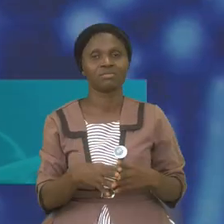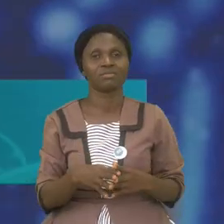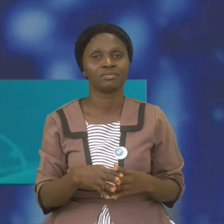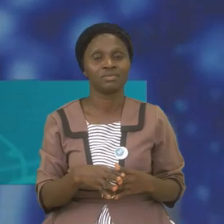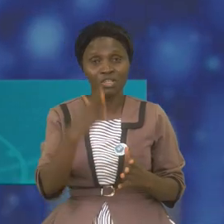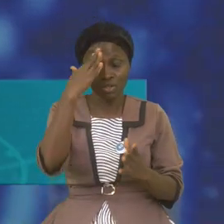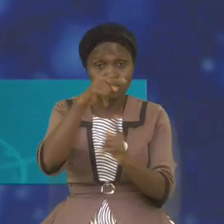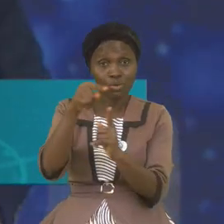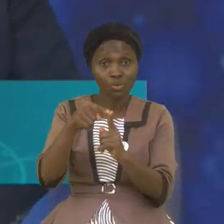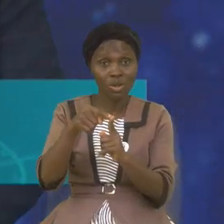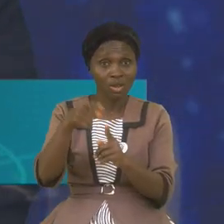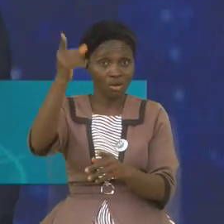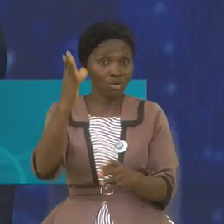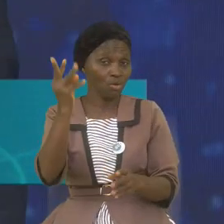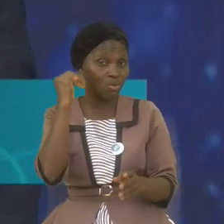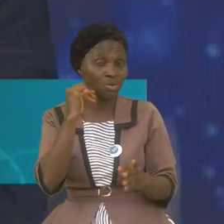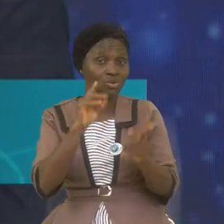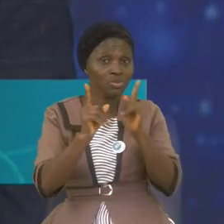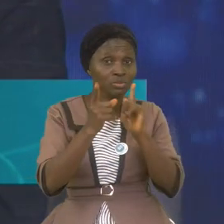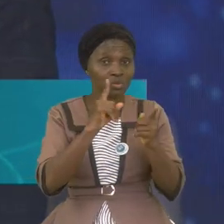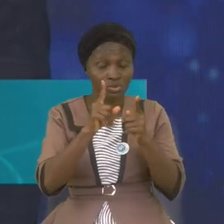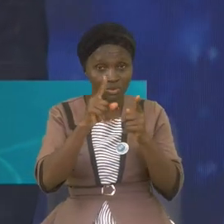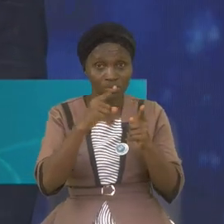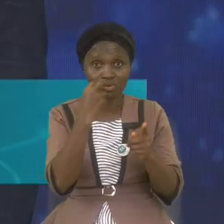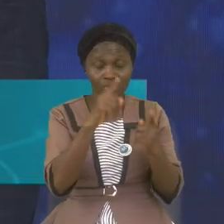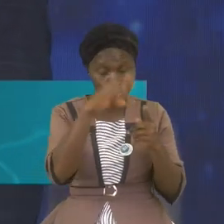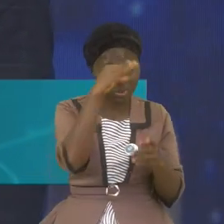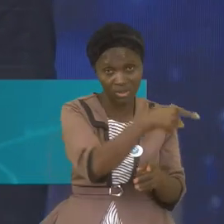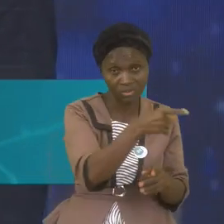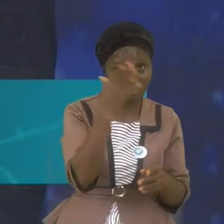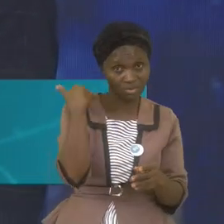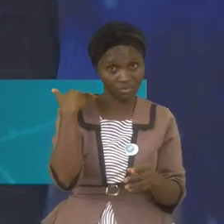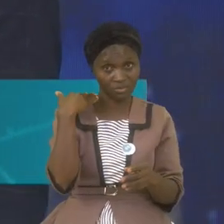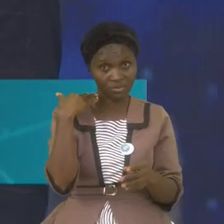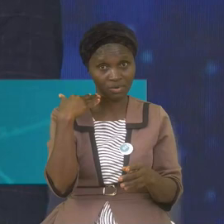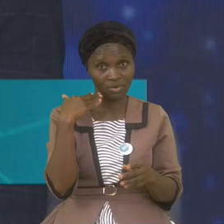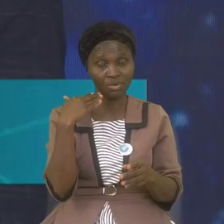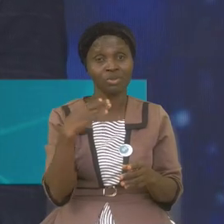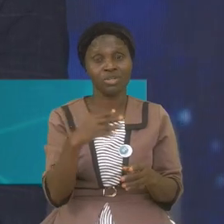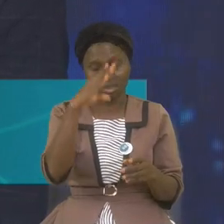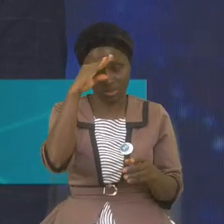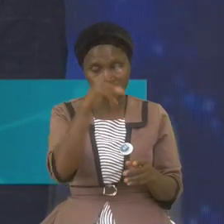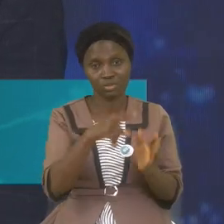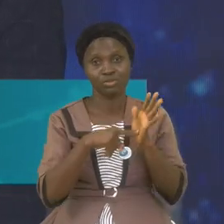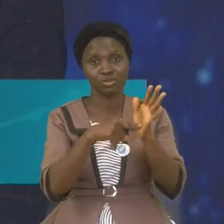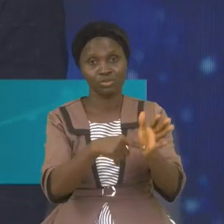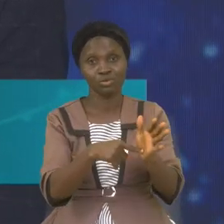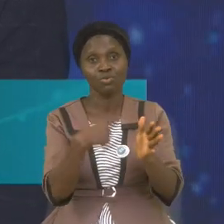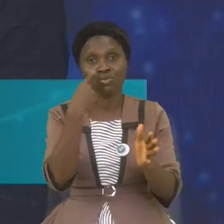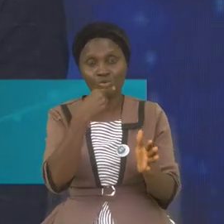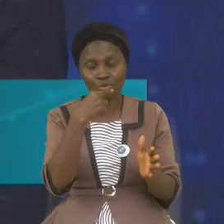him, first of all, he showed him who he is by the life of